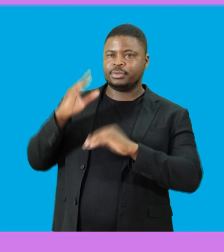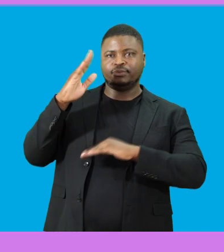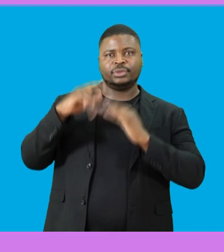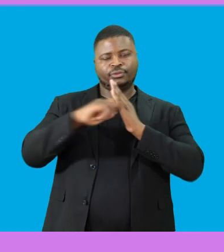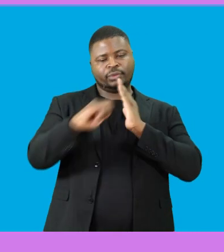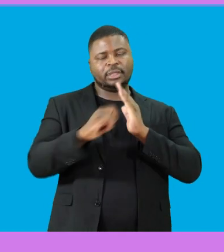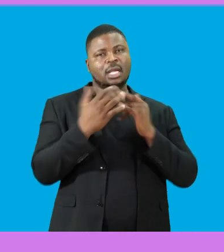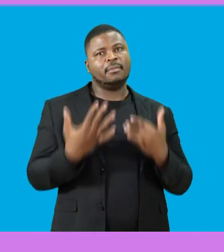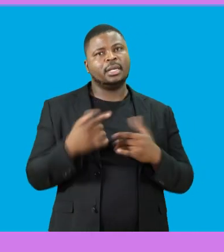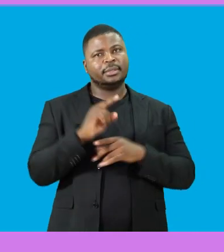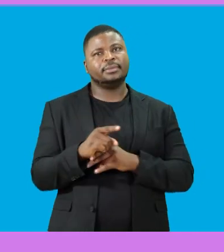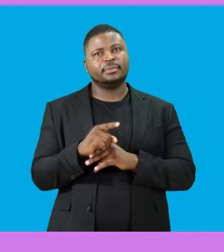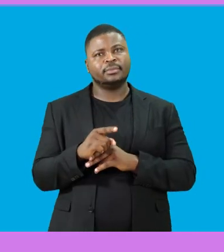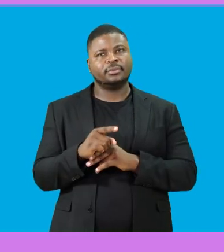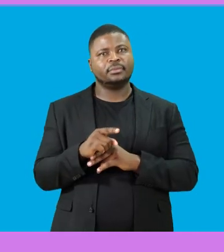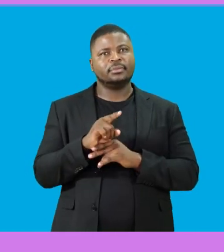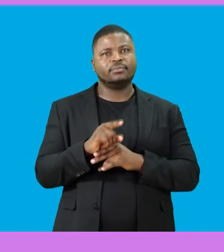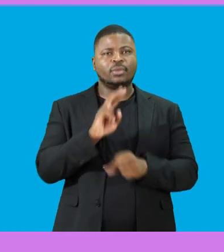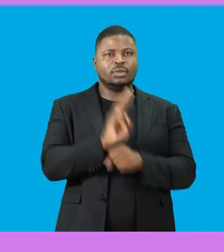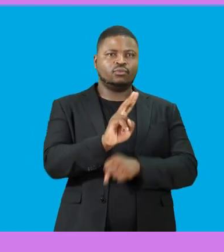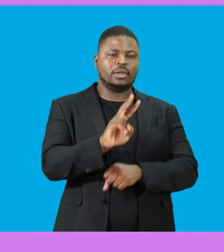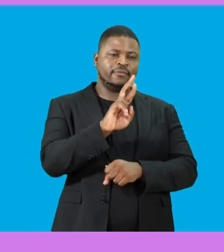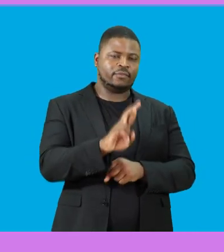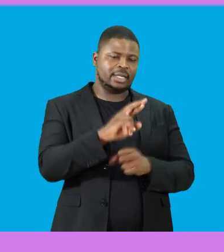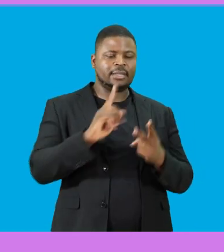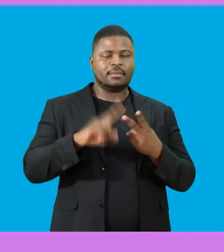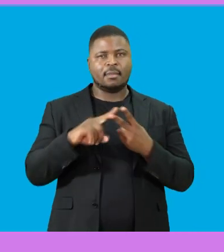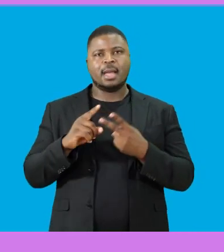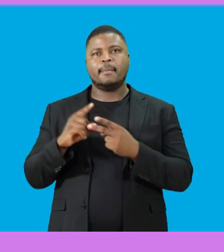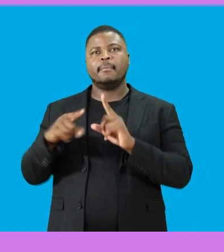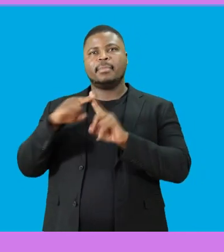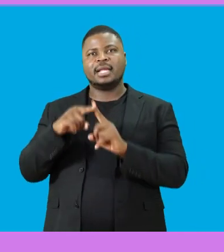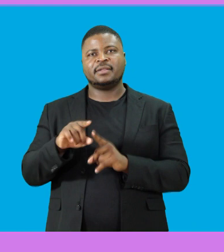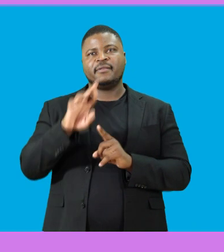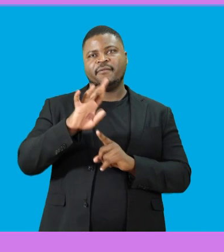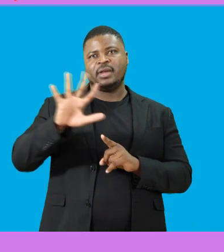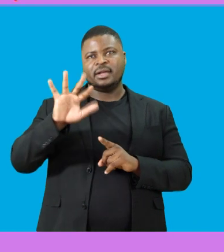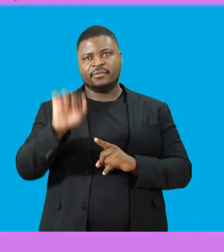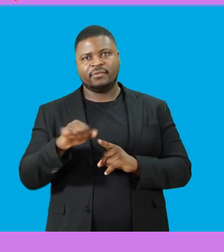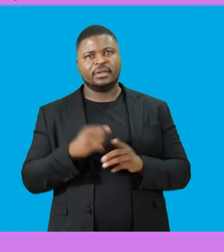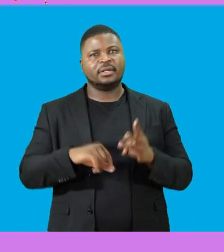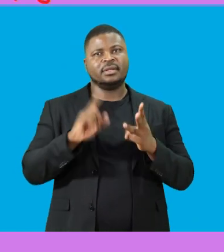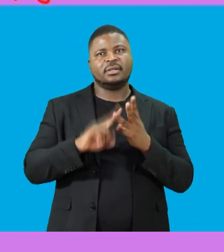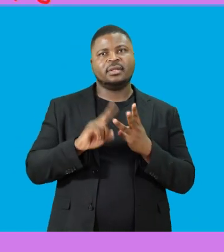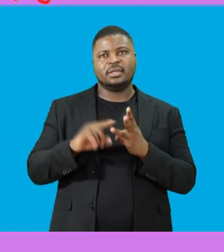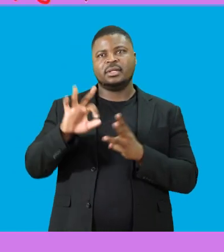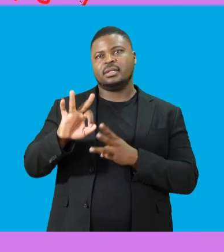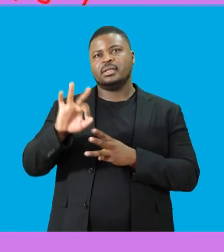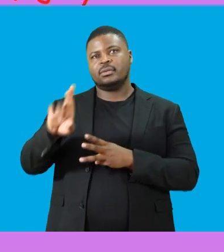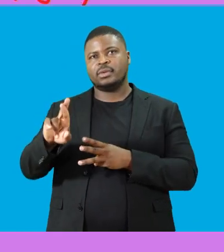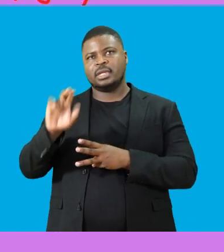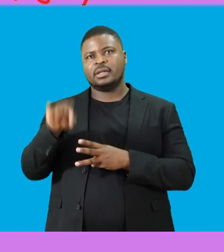charges is equals to the 12 rand plus the 5 rand for the stop